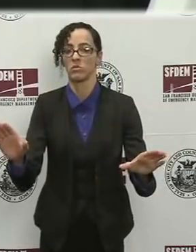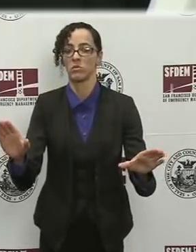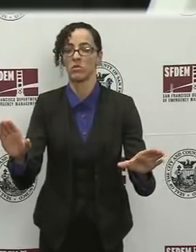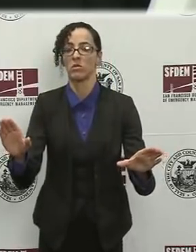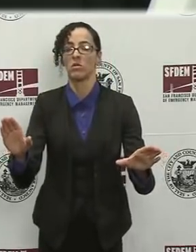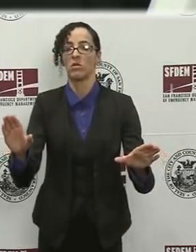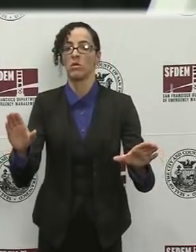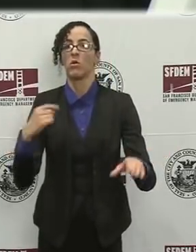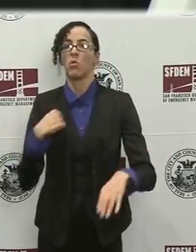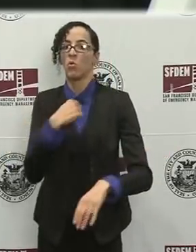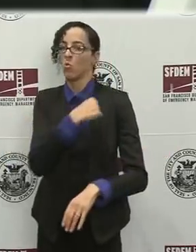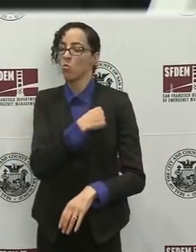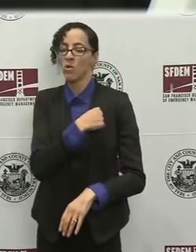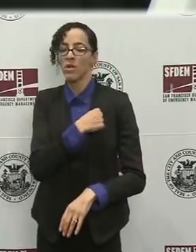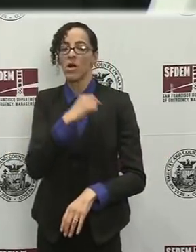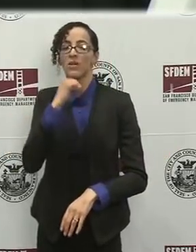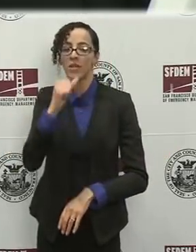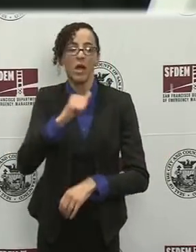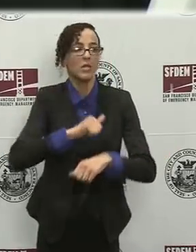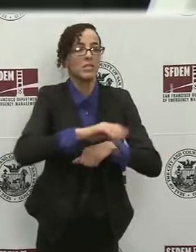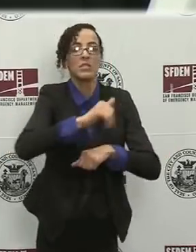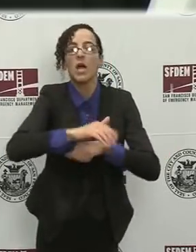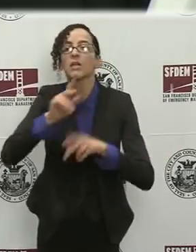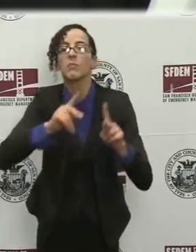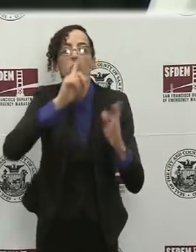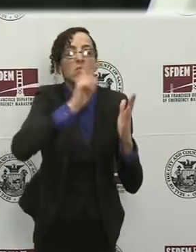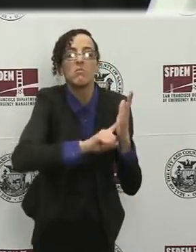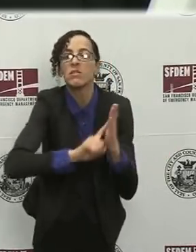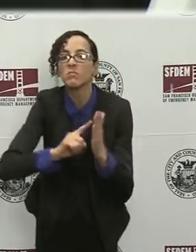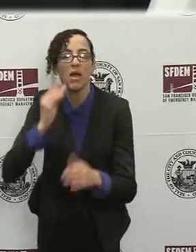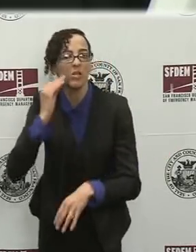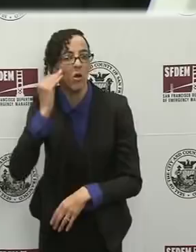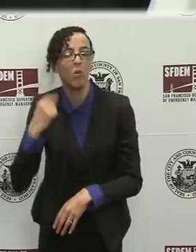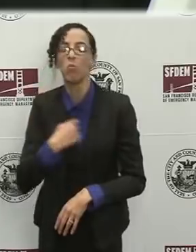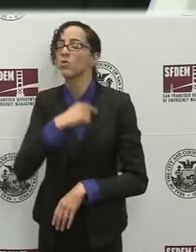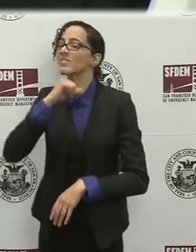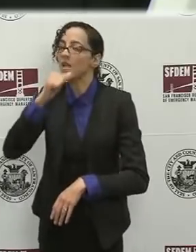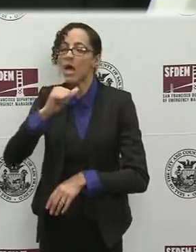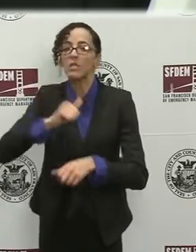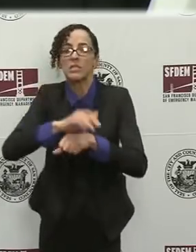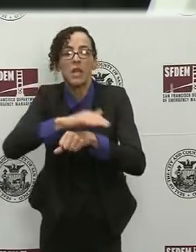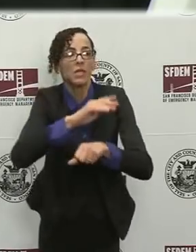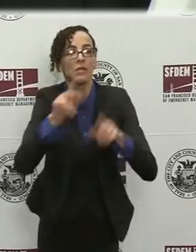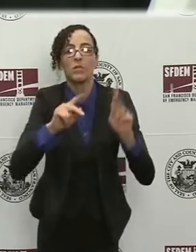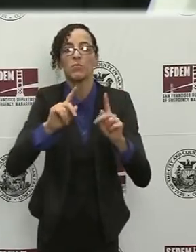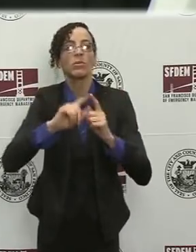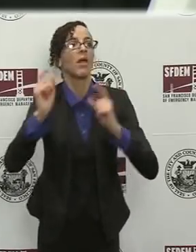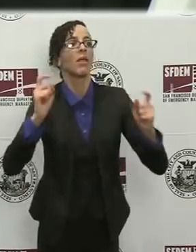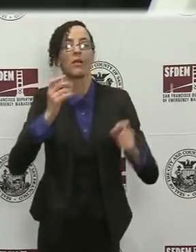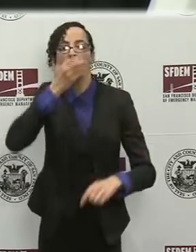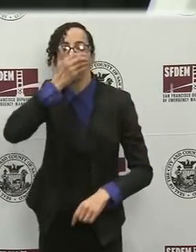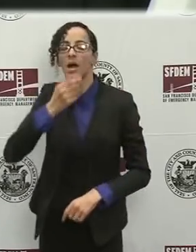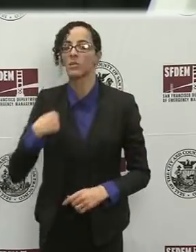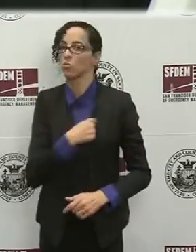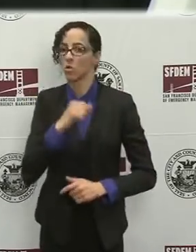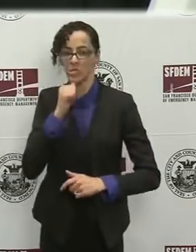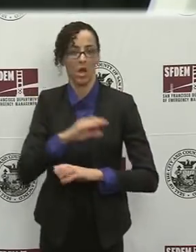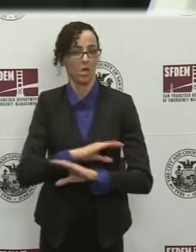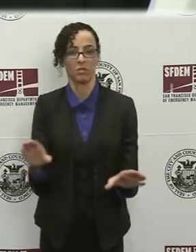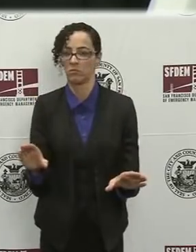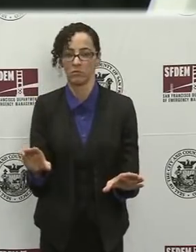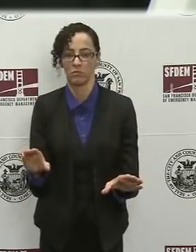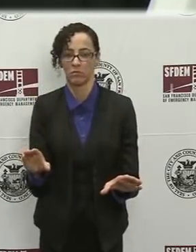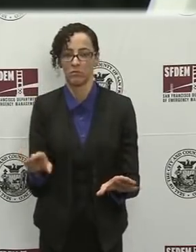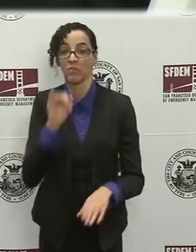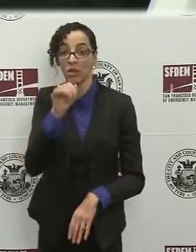workers to residential areas to inspect homes. So if you do get a knock on your door regarding that, it